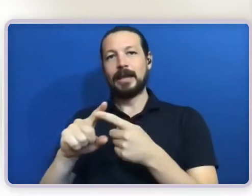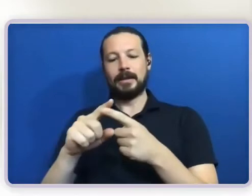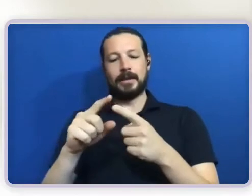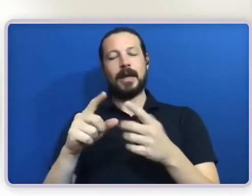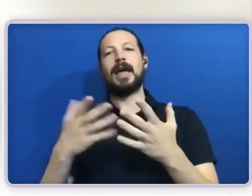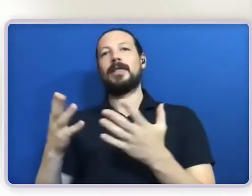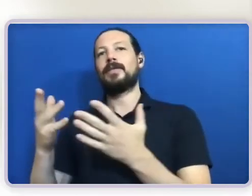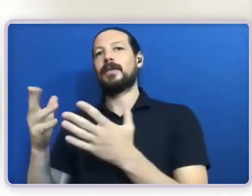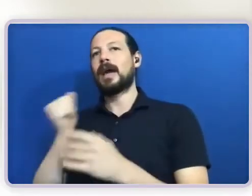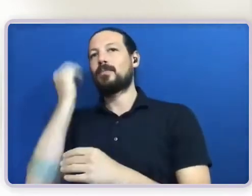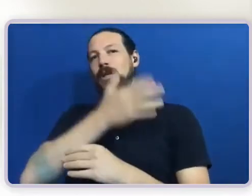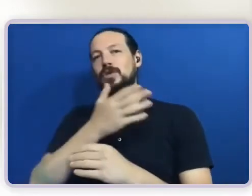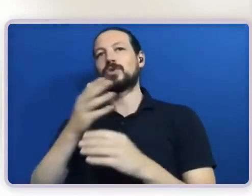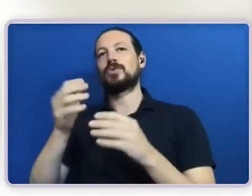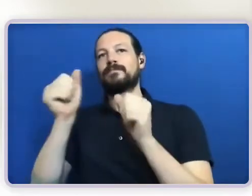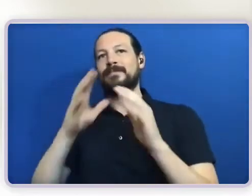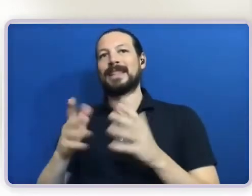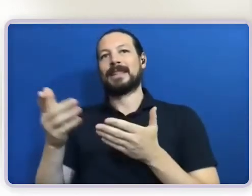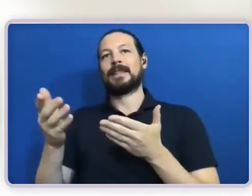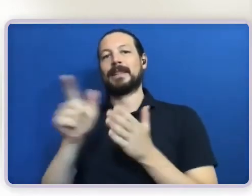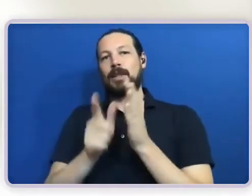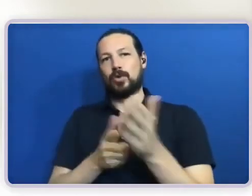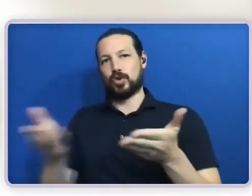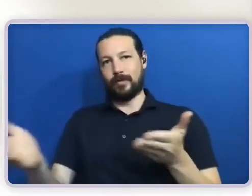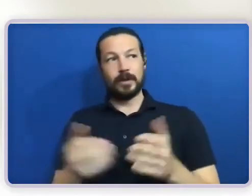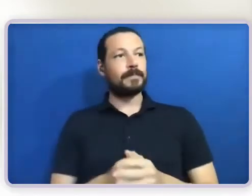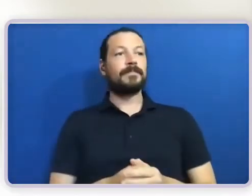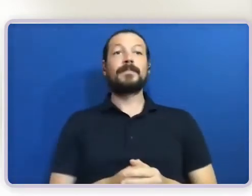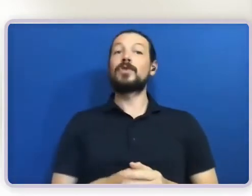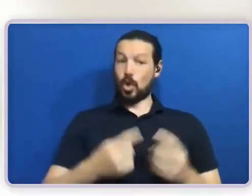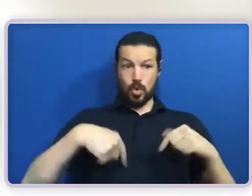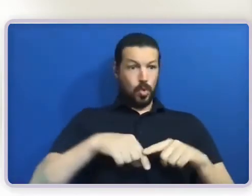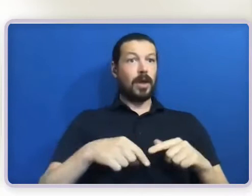And we're here for the life of the Commission.